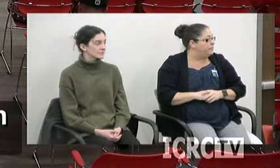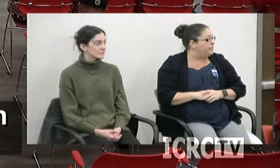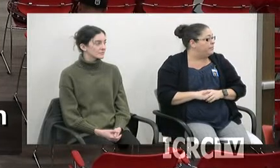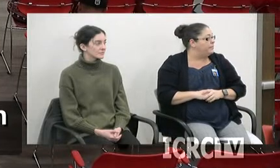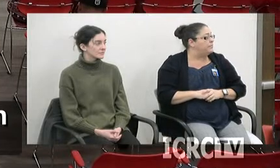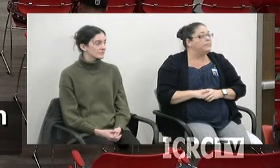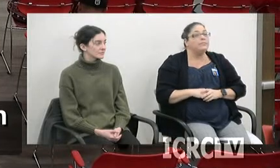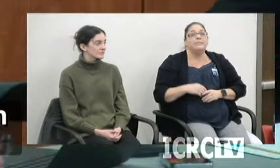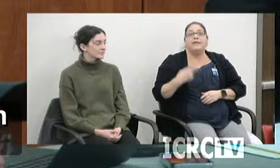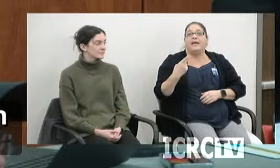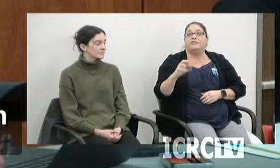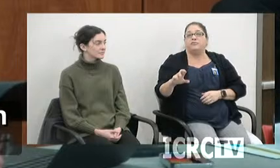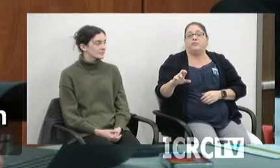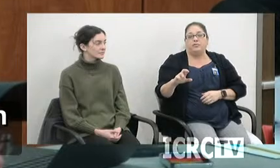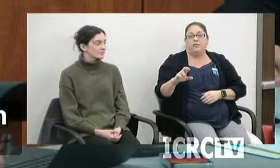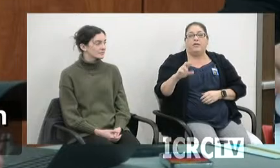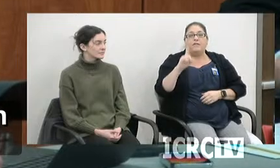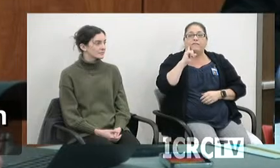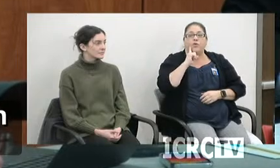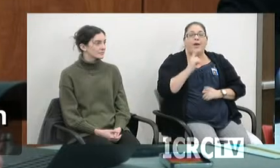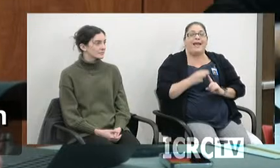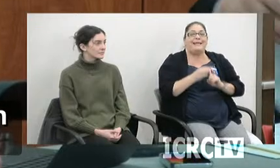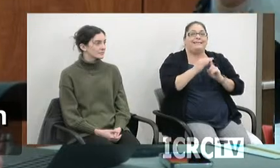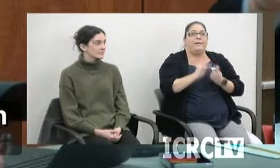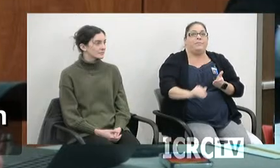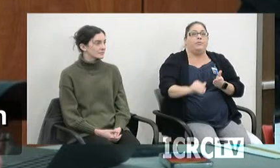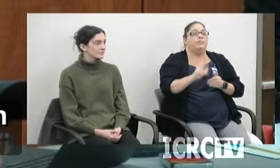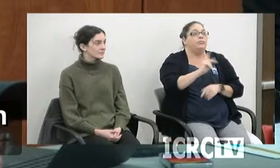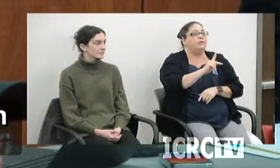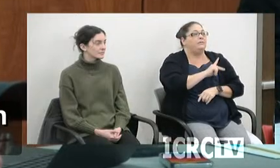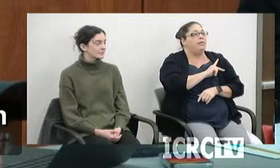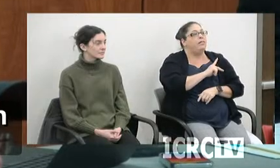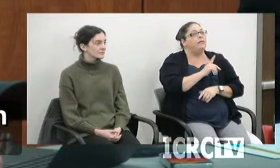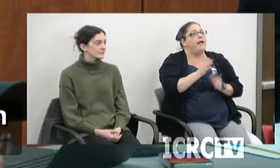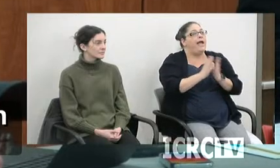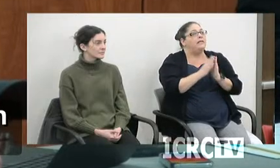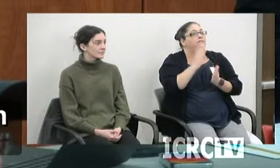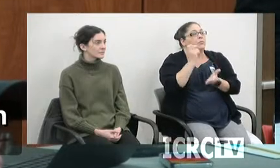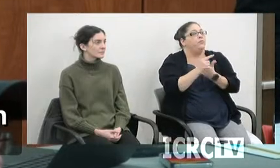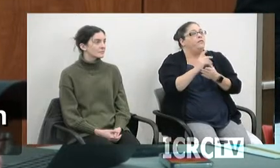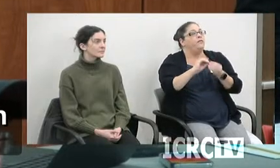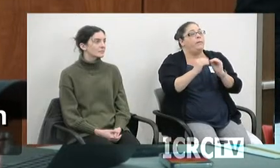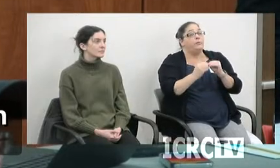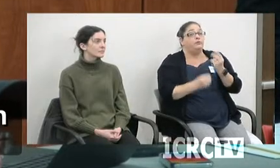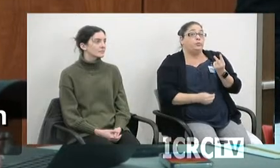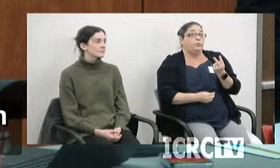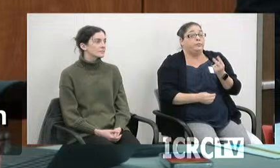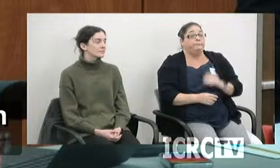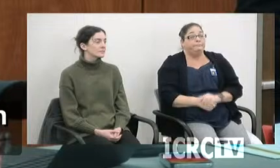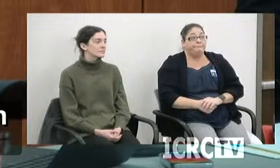Under Human Resources, exempt personnel approval, asking for your approval under item number 2.